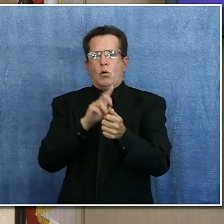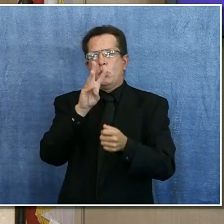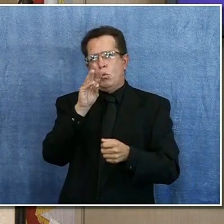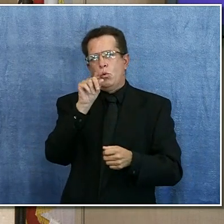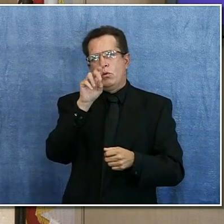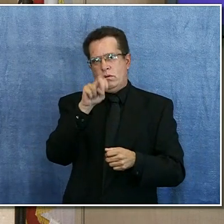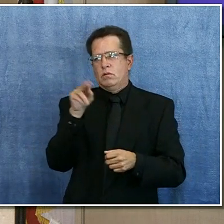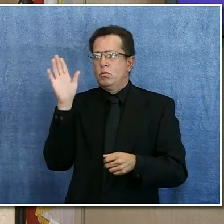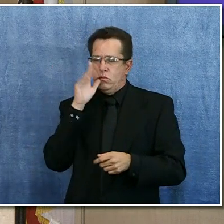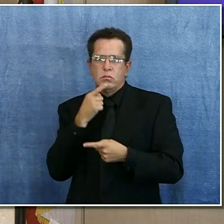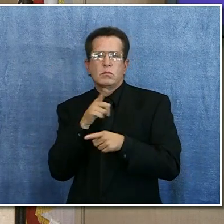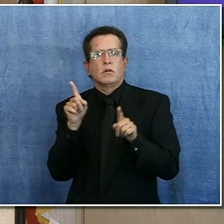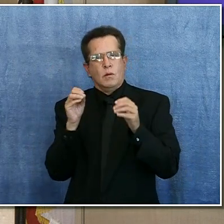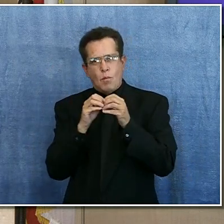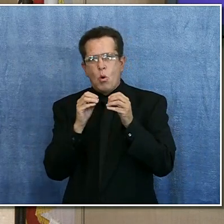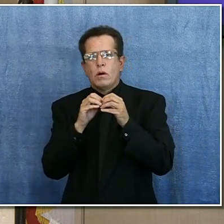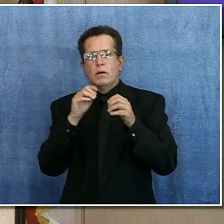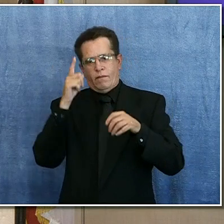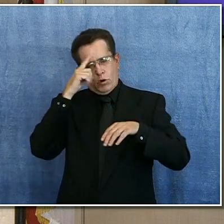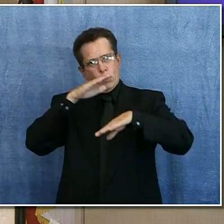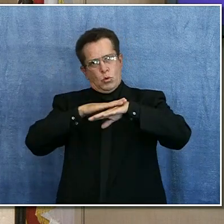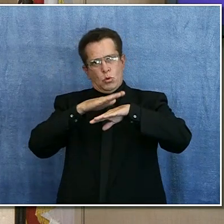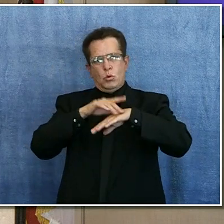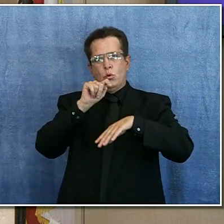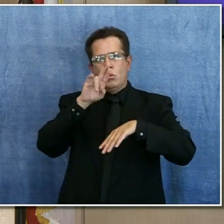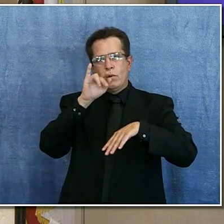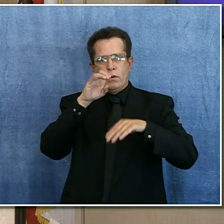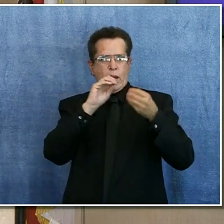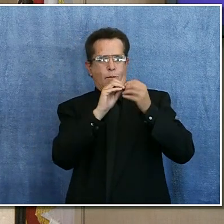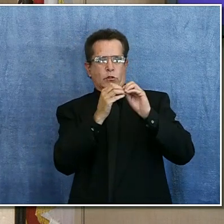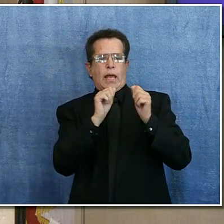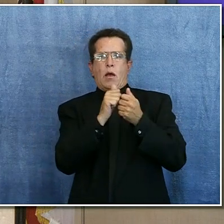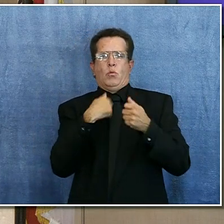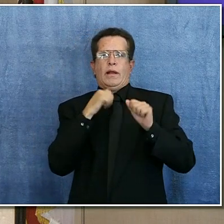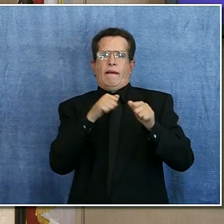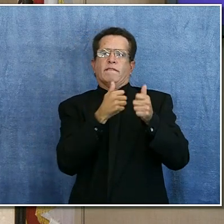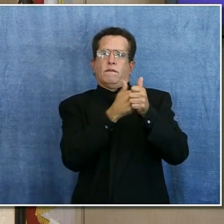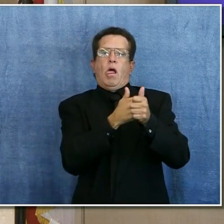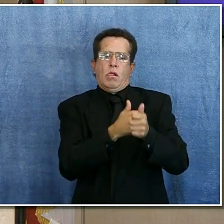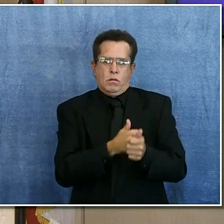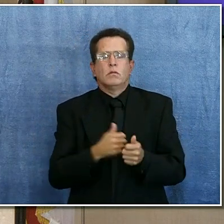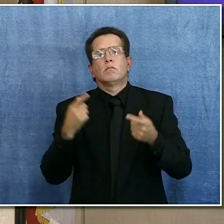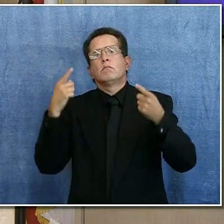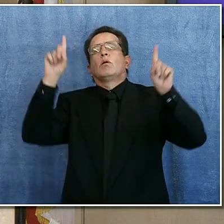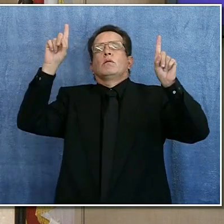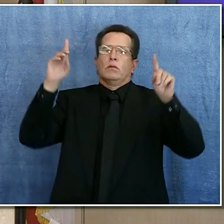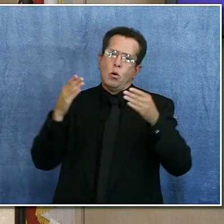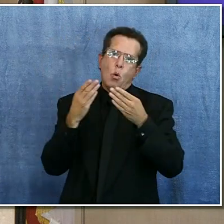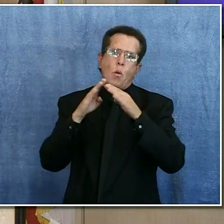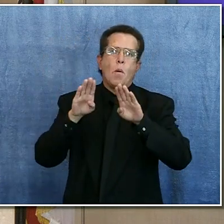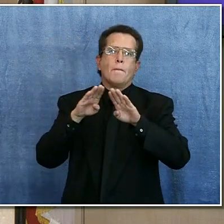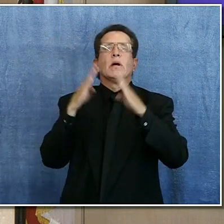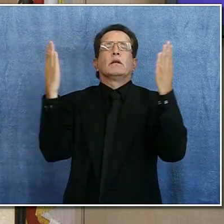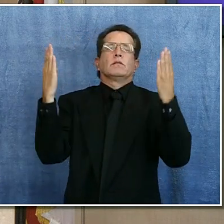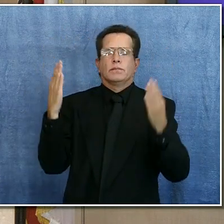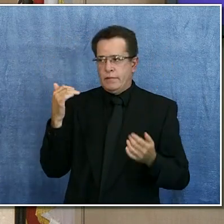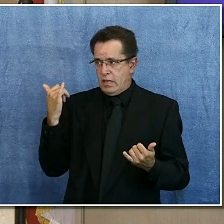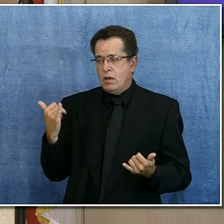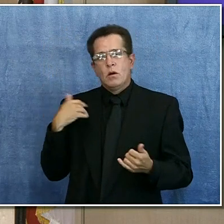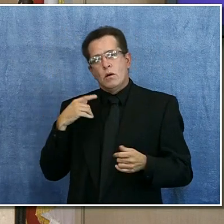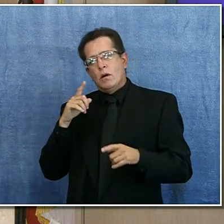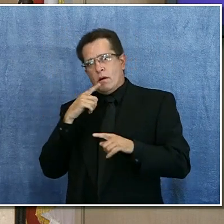additional information about triggers and their impact on those potential openings. And then finally, before we get into our numbers today, it was reported yesterday that the